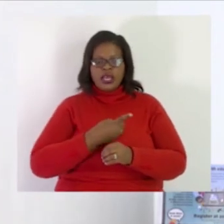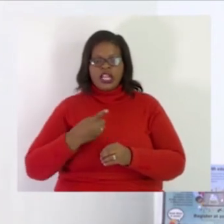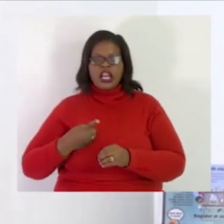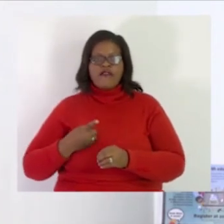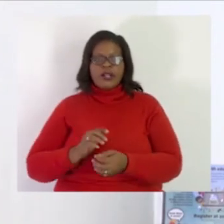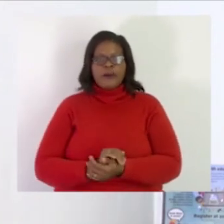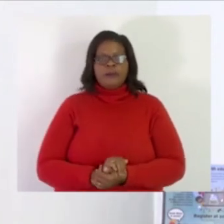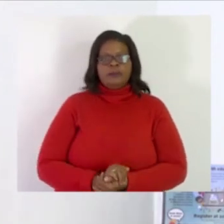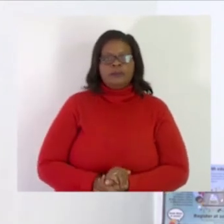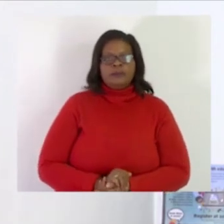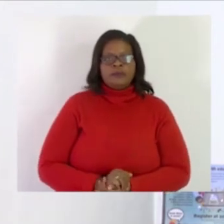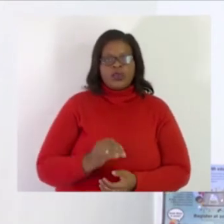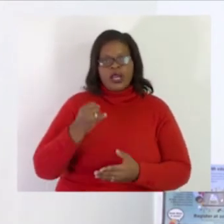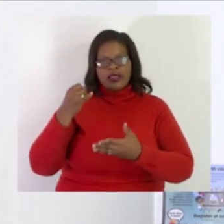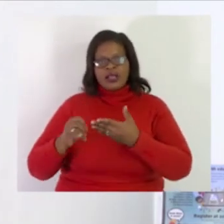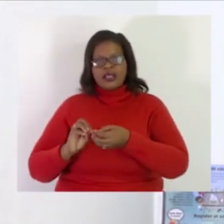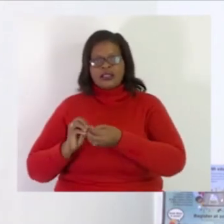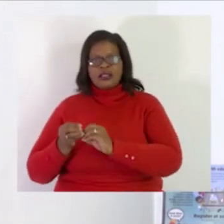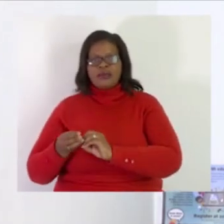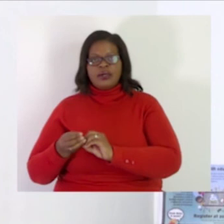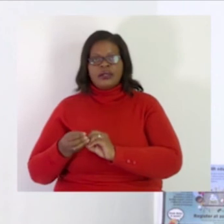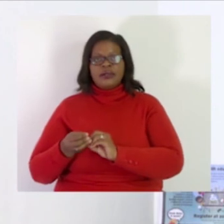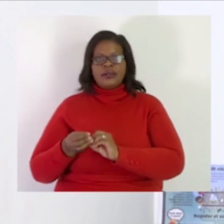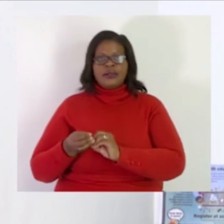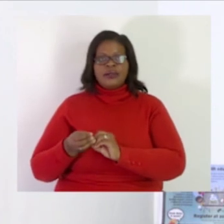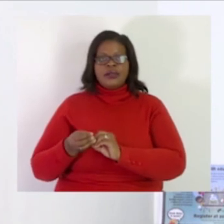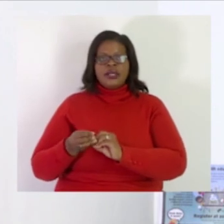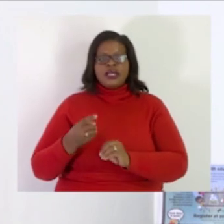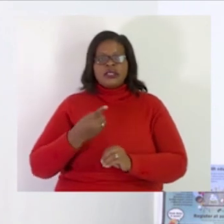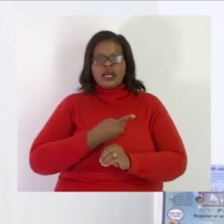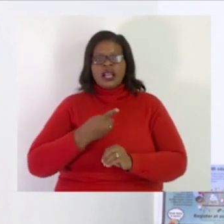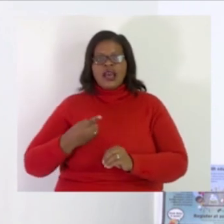And the last number, which is the biggest, will be